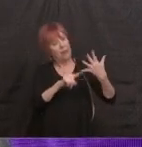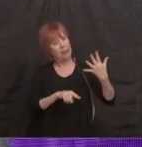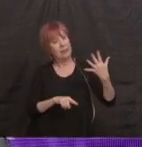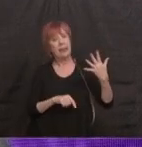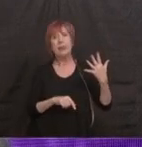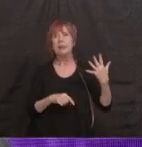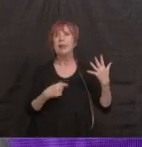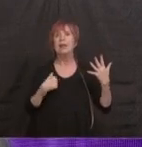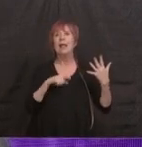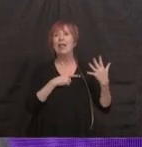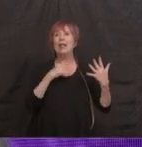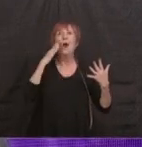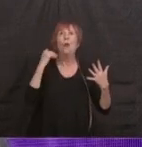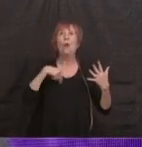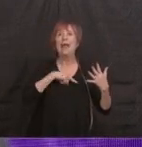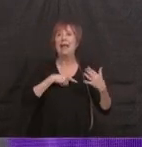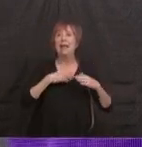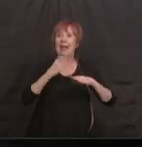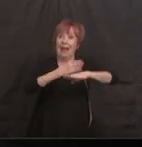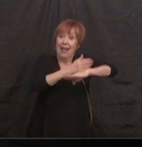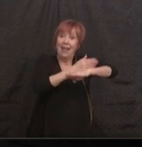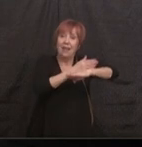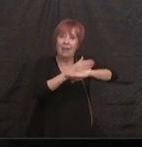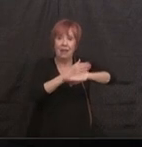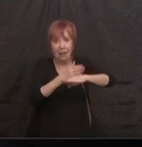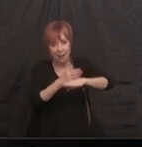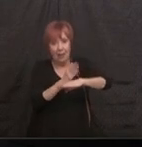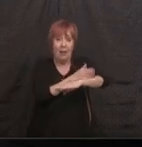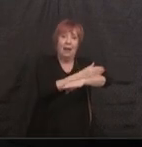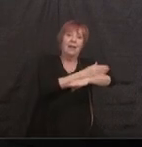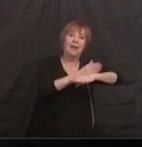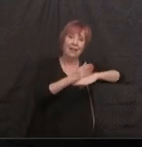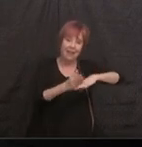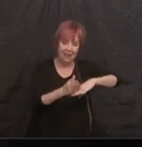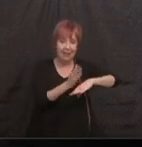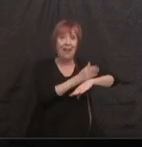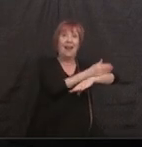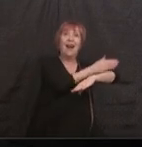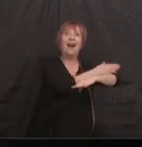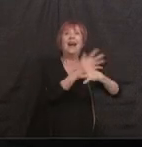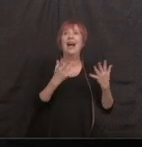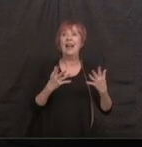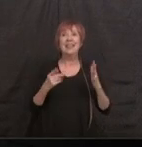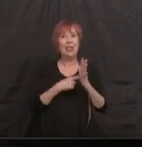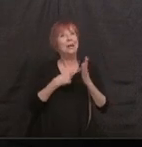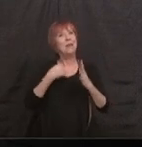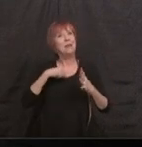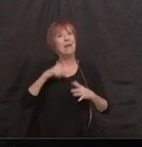we move in fits and starts, and we have setbacks, and we have, sort of false allies, as I